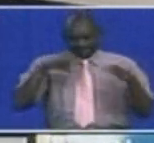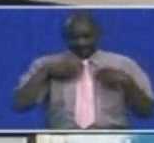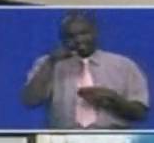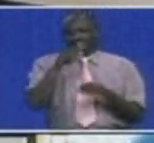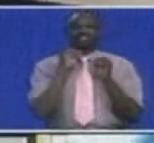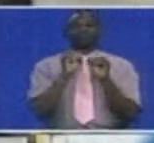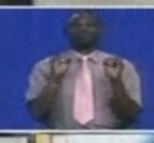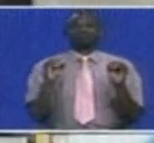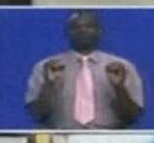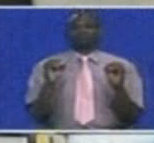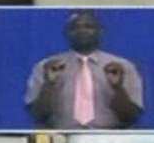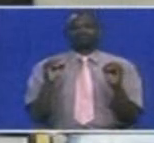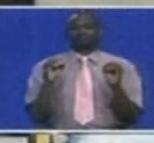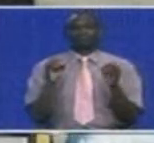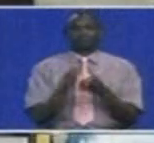comply with that.